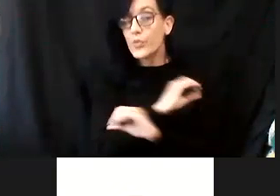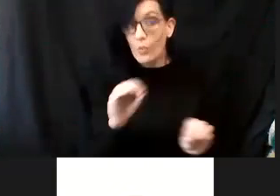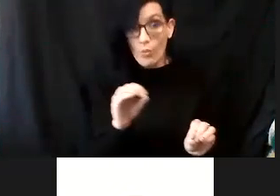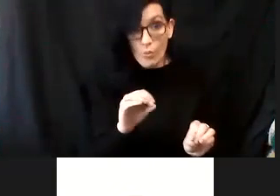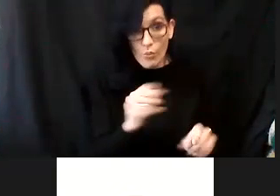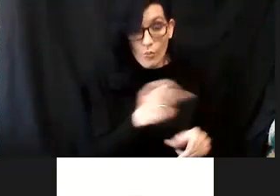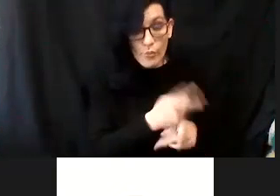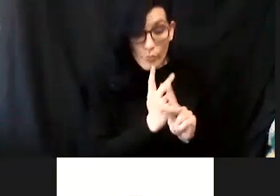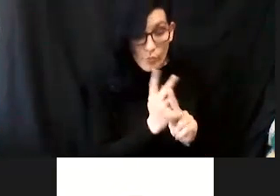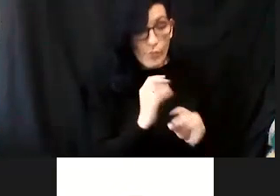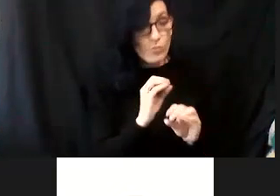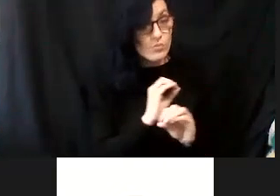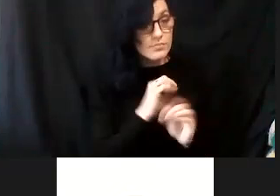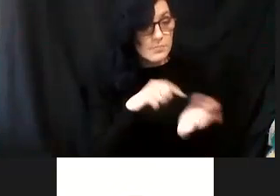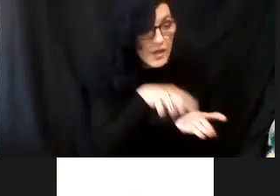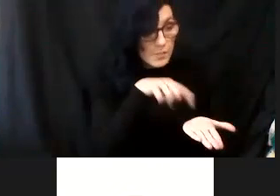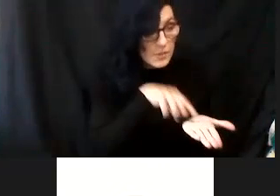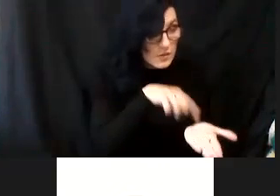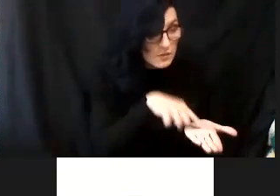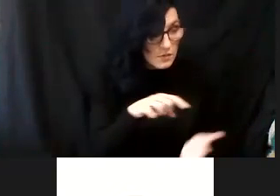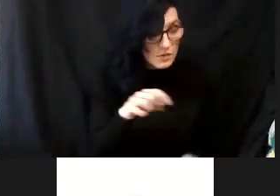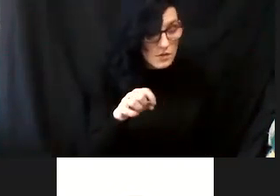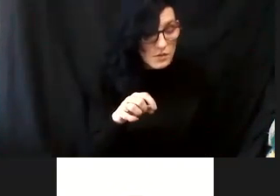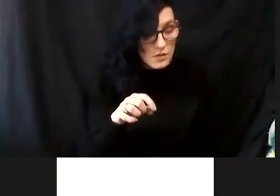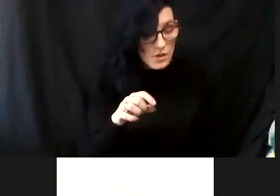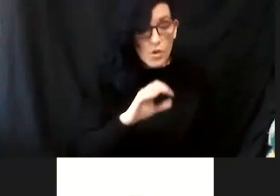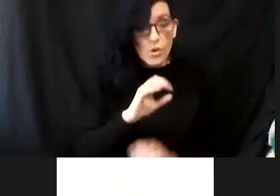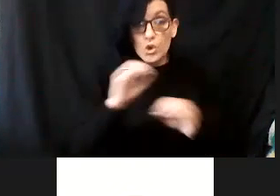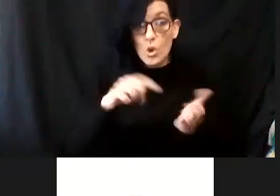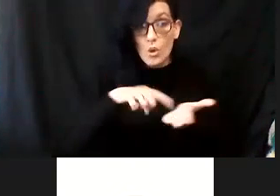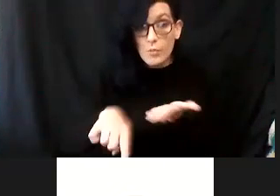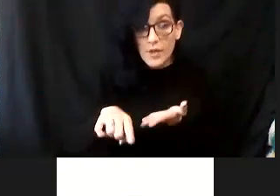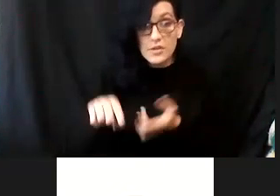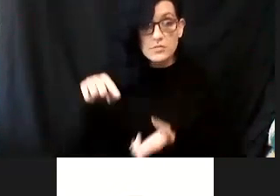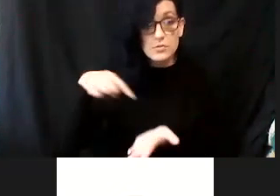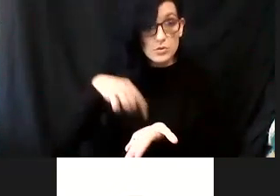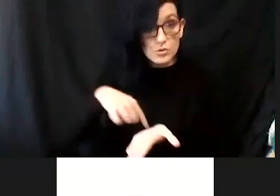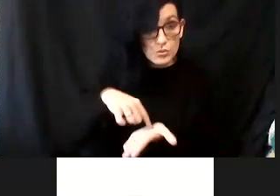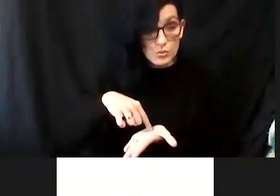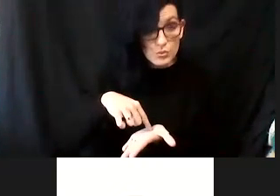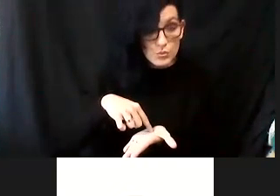from September 30th, or until September 30th of this year.